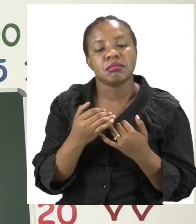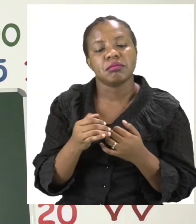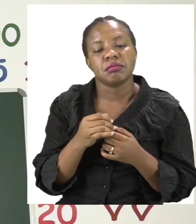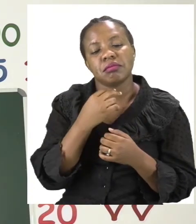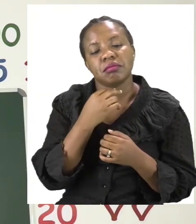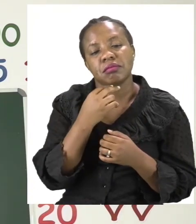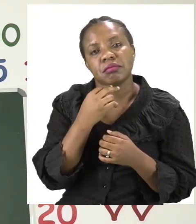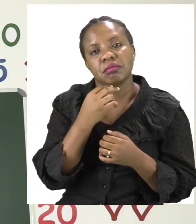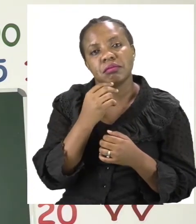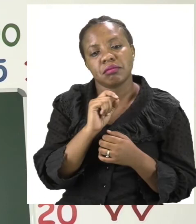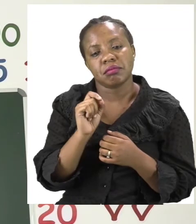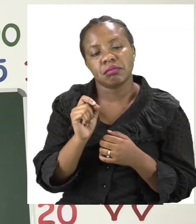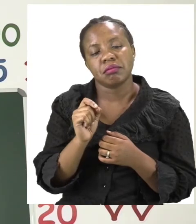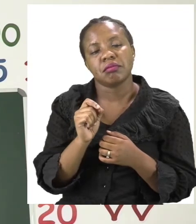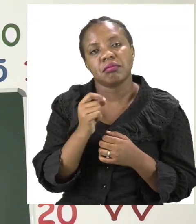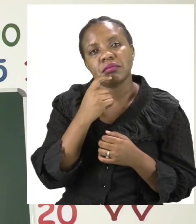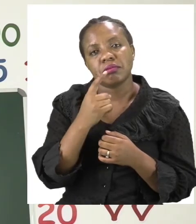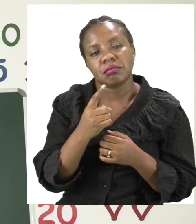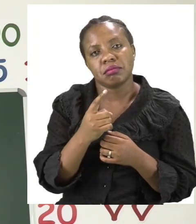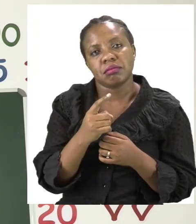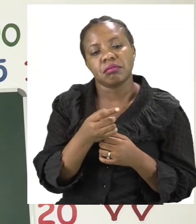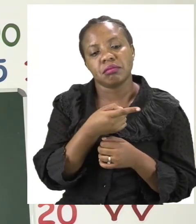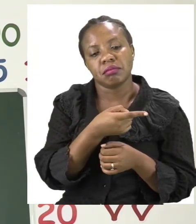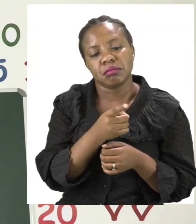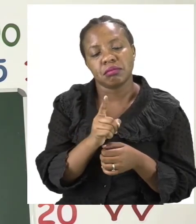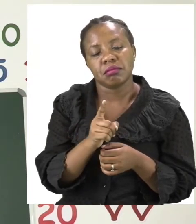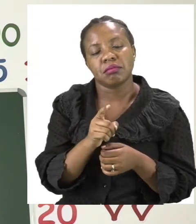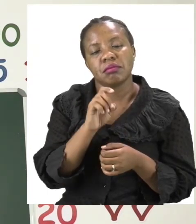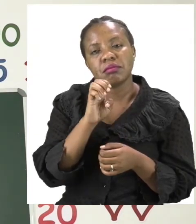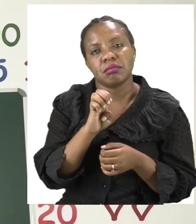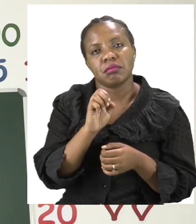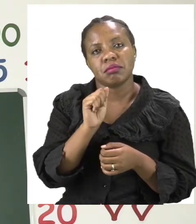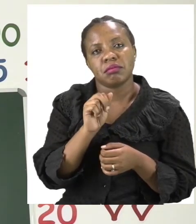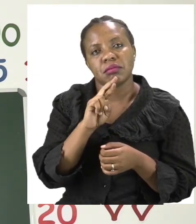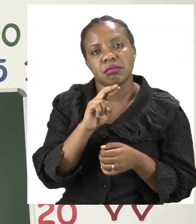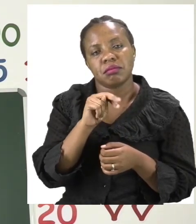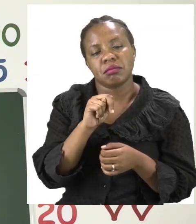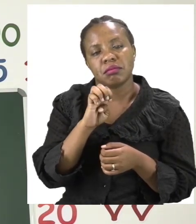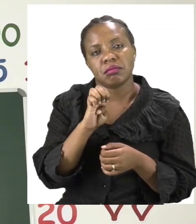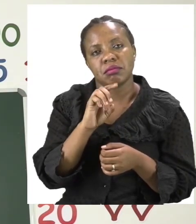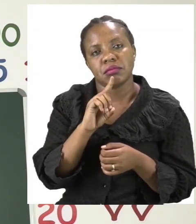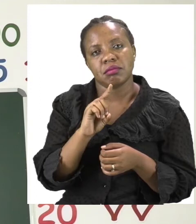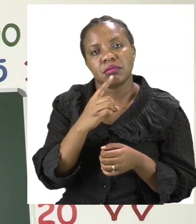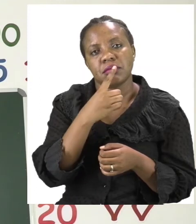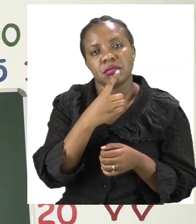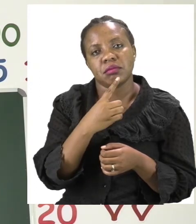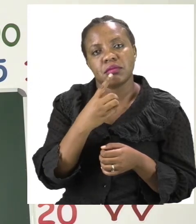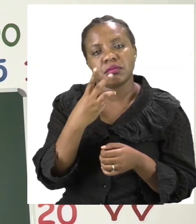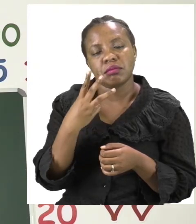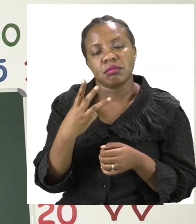13 minutes. Please make sure that you take your time. If you want to try and see if your answer is